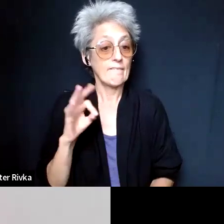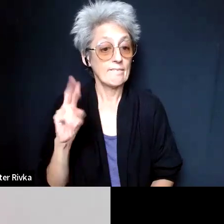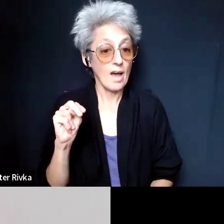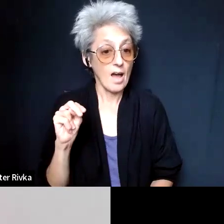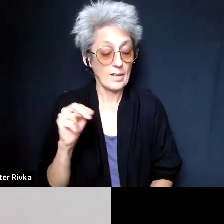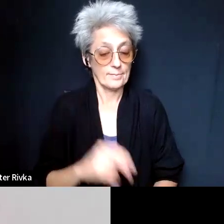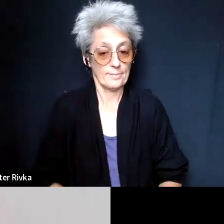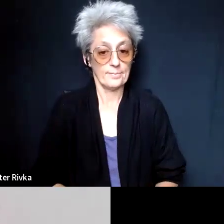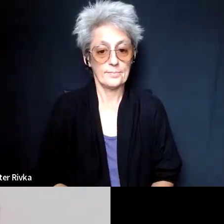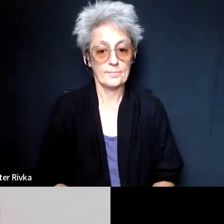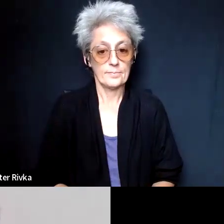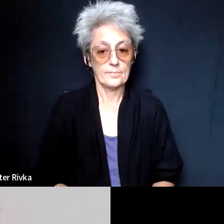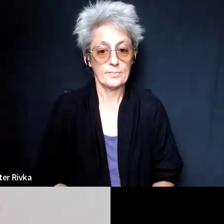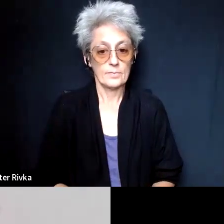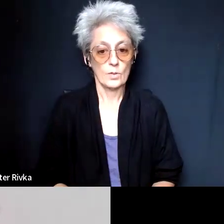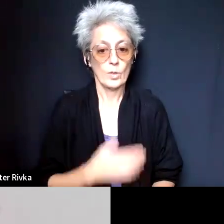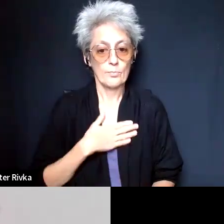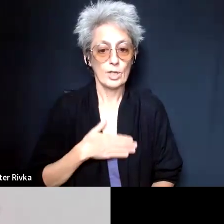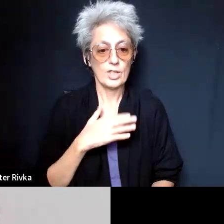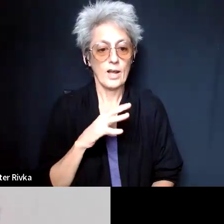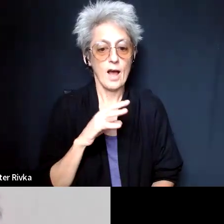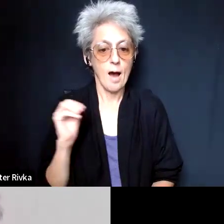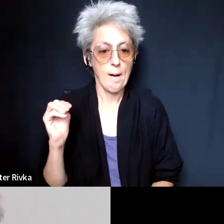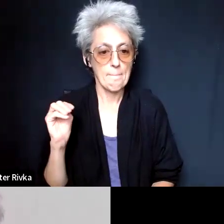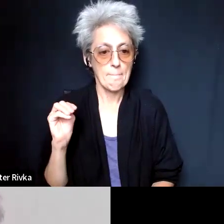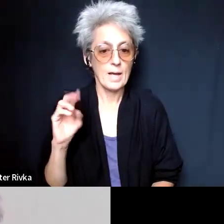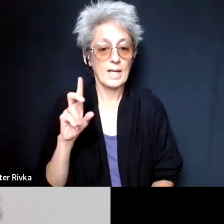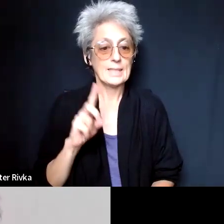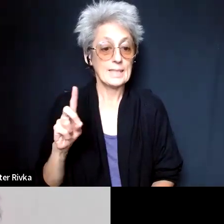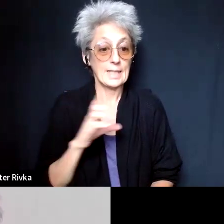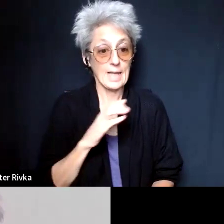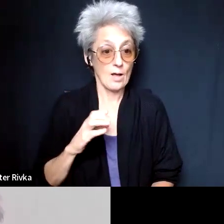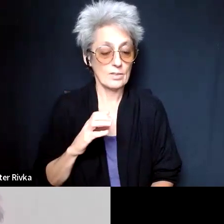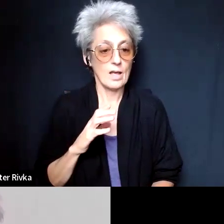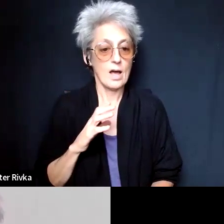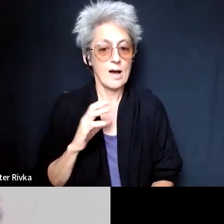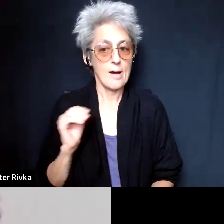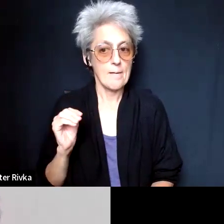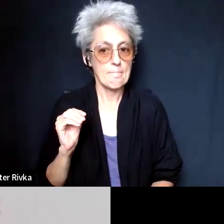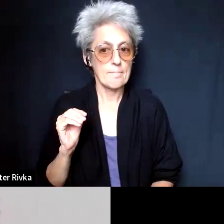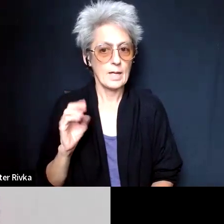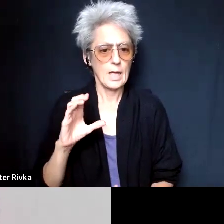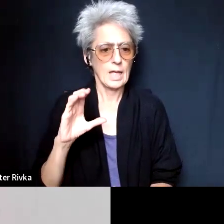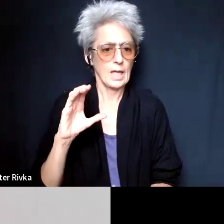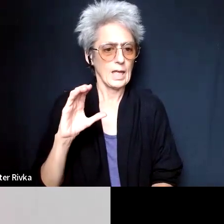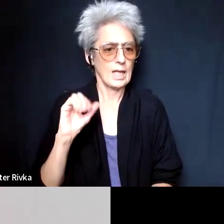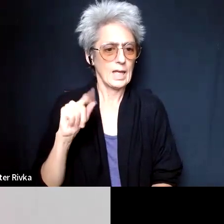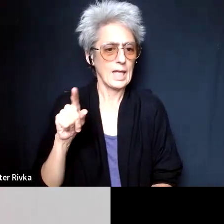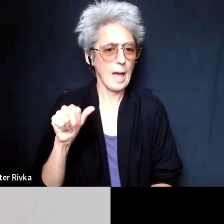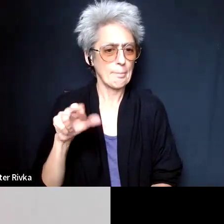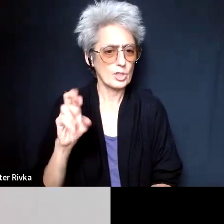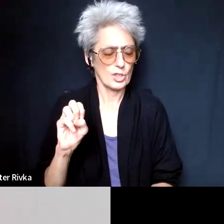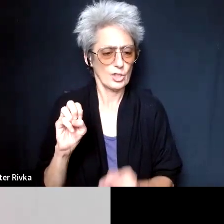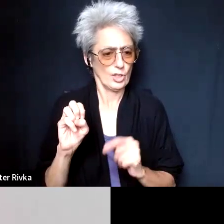do appreciate the DD Council and Capture in allowing us to